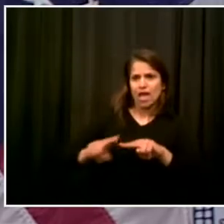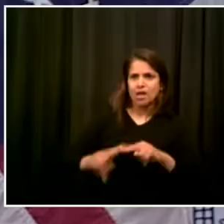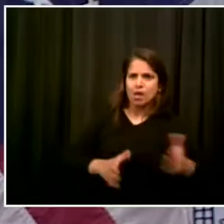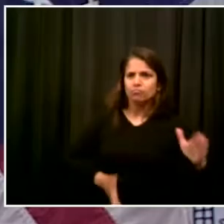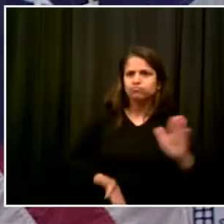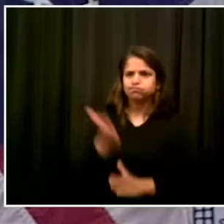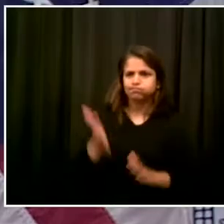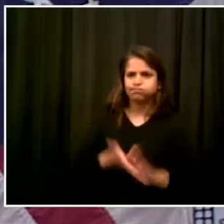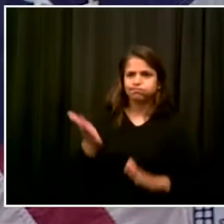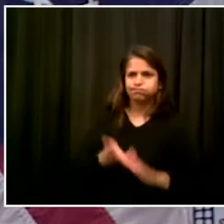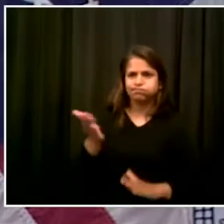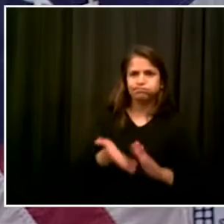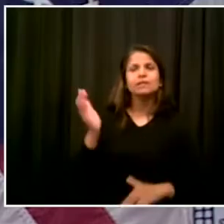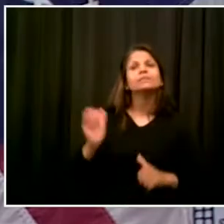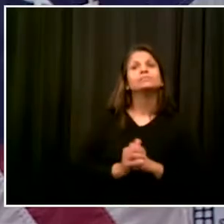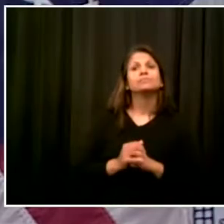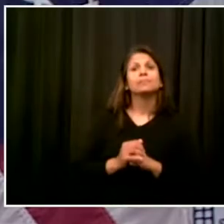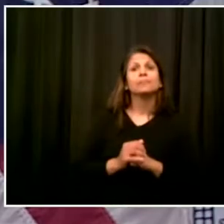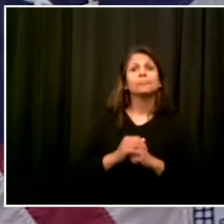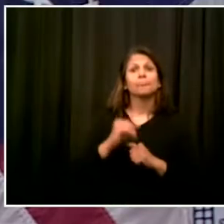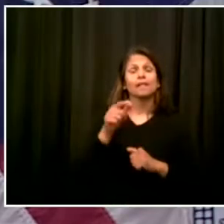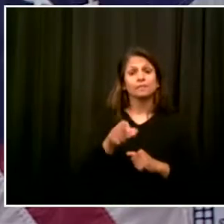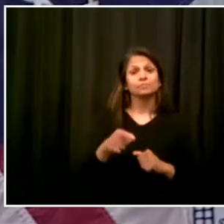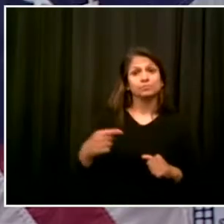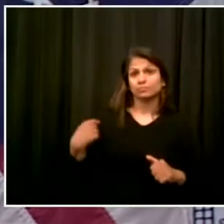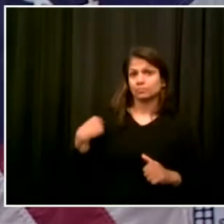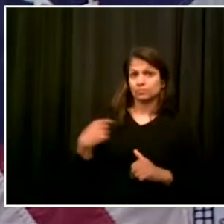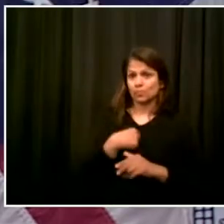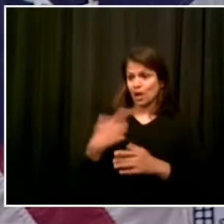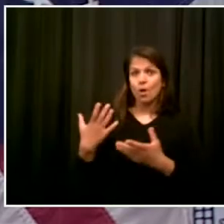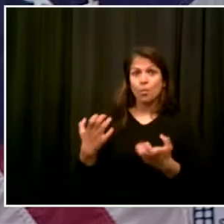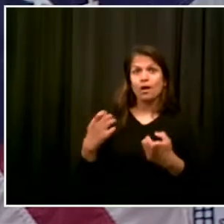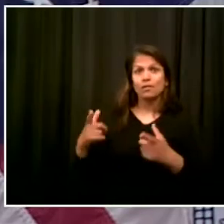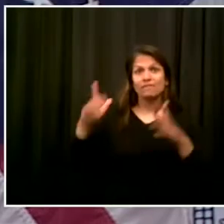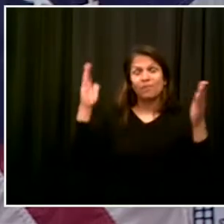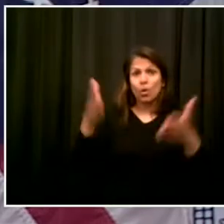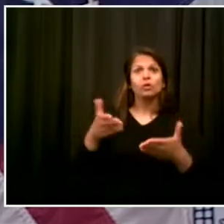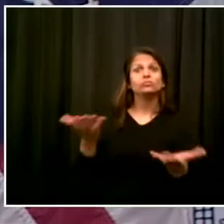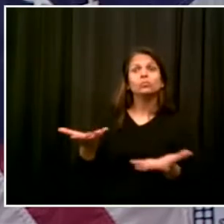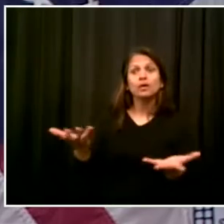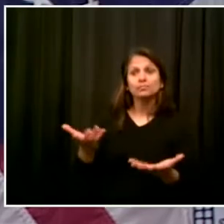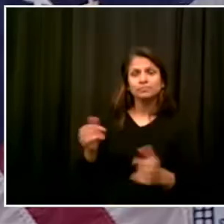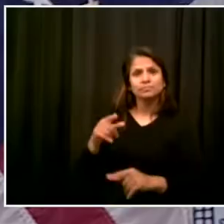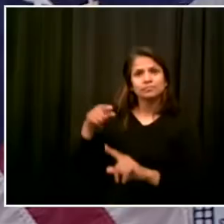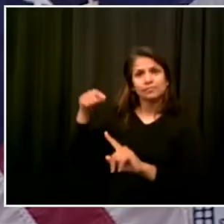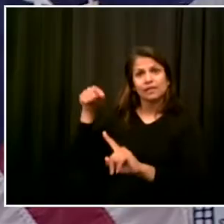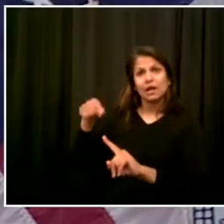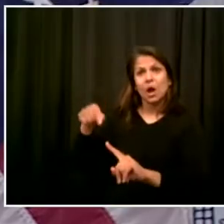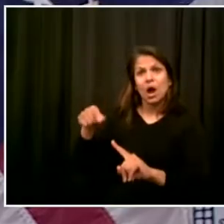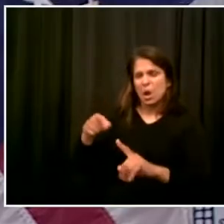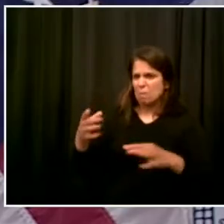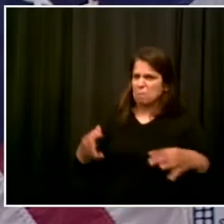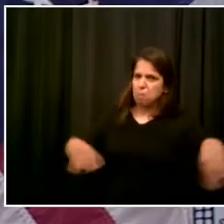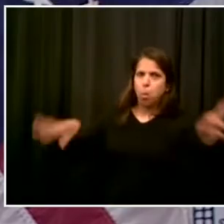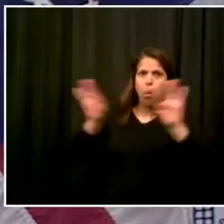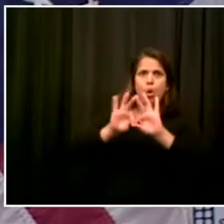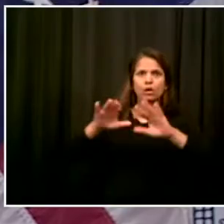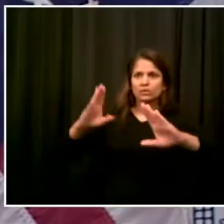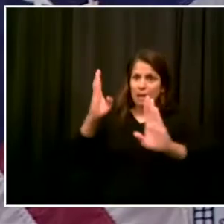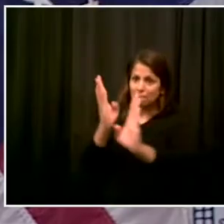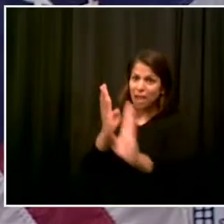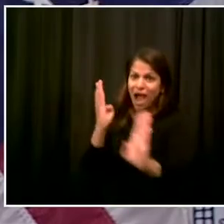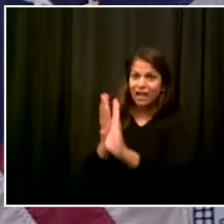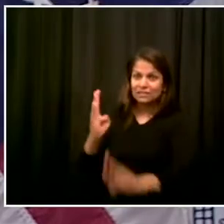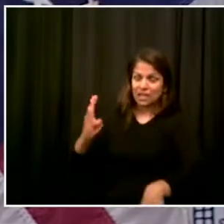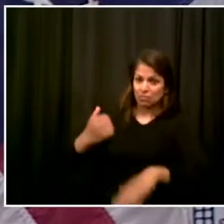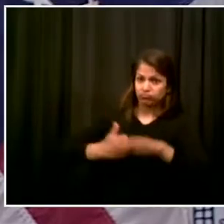about mass transit. But guess what, Gersh? A lot of people still have cars, and it's not fair to ask them to keep moving their cars around if it's